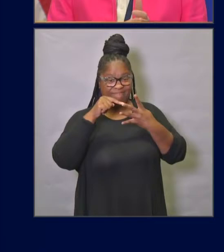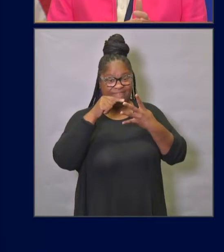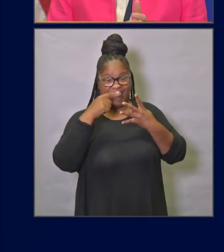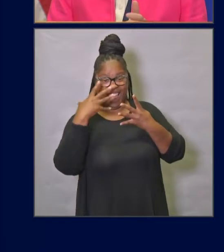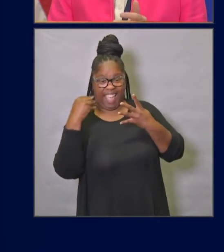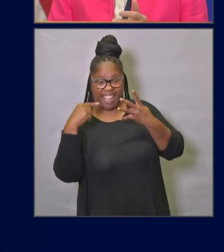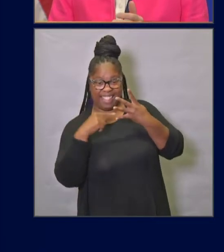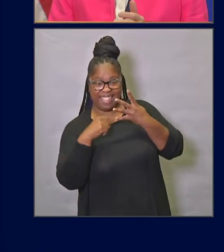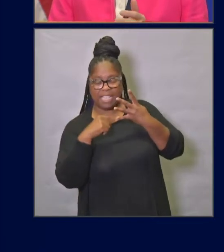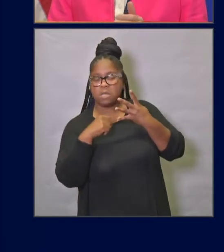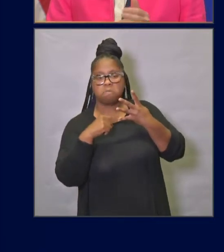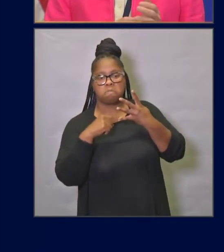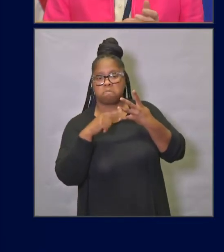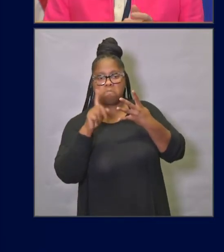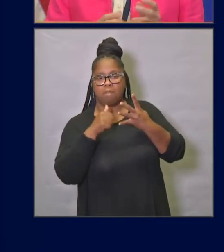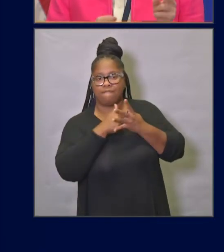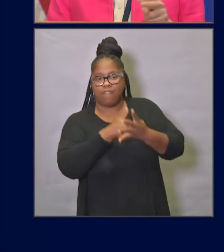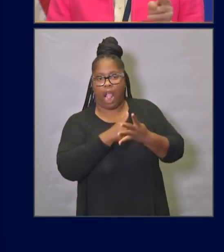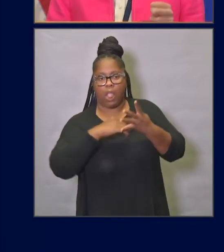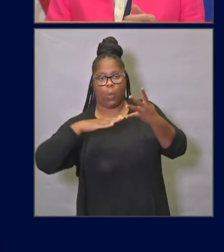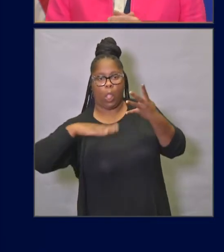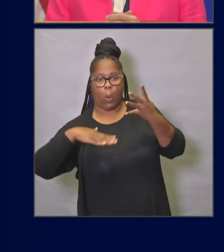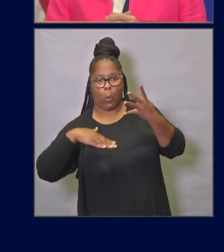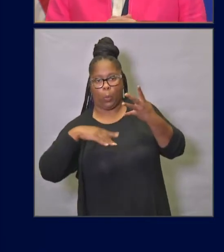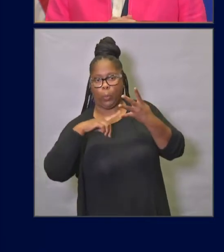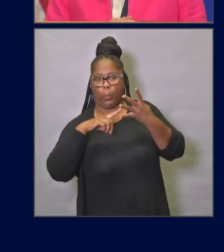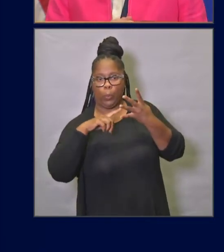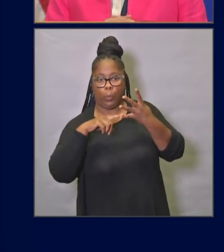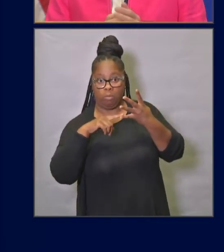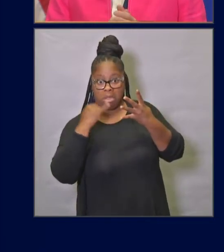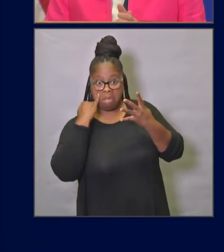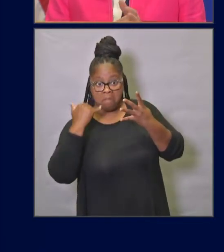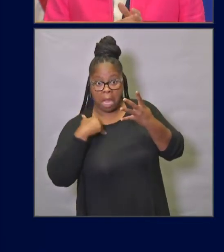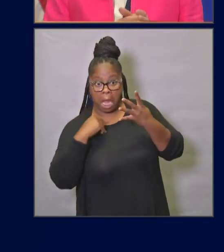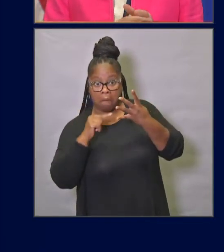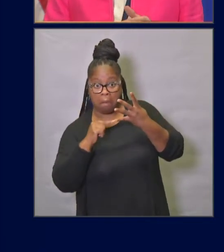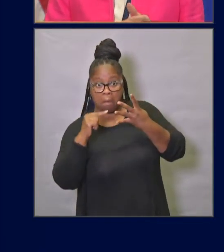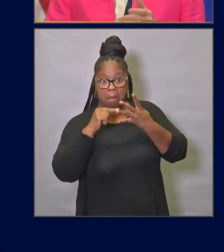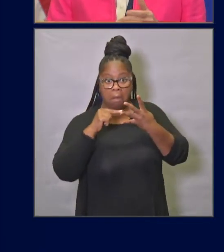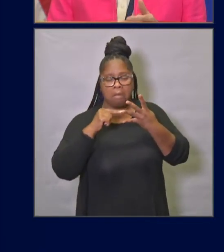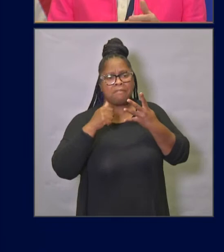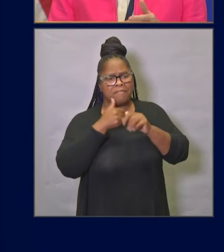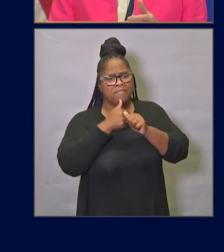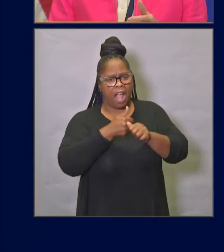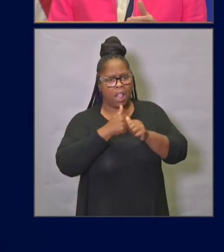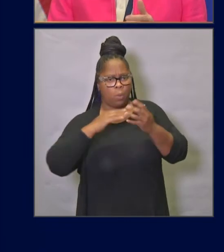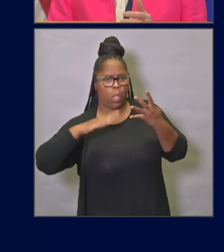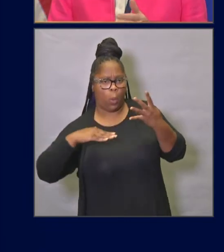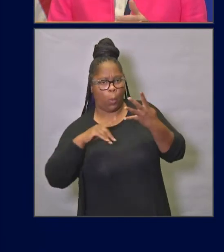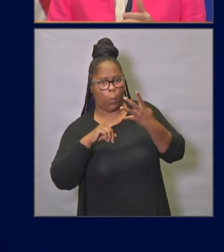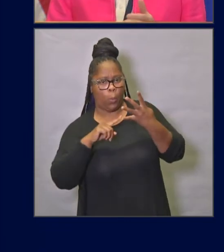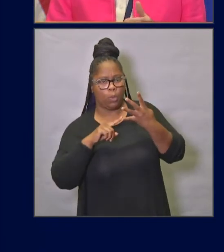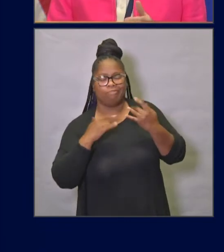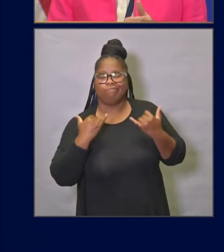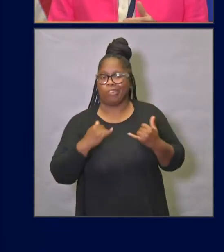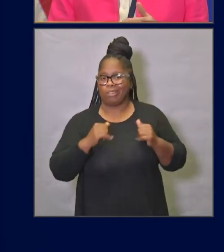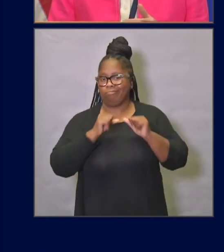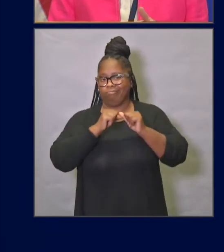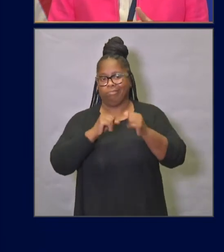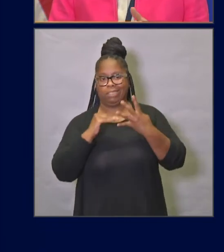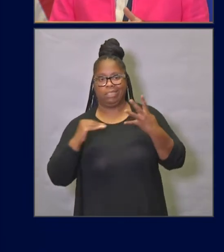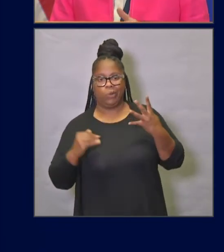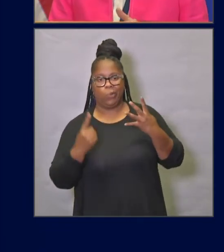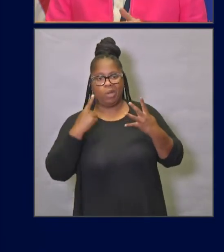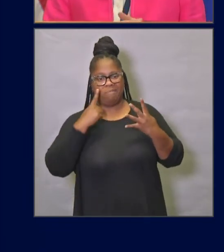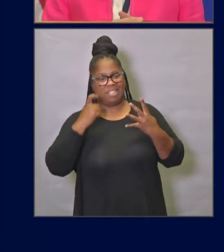restrictive tier when the metrics fall in 2 different tiers. So we're going to remain in Tier 1 because of our daily